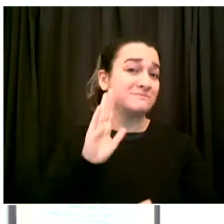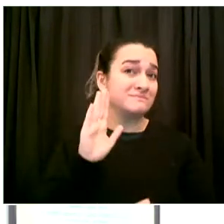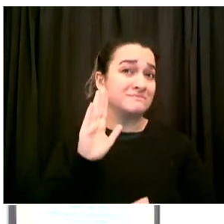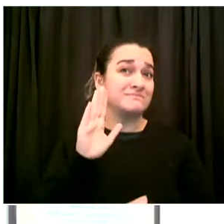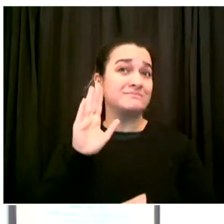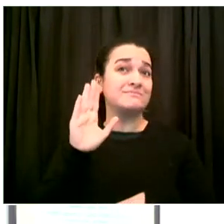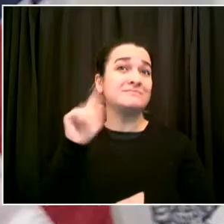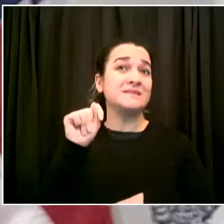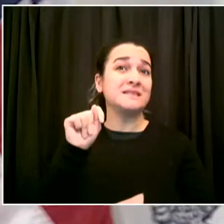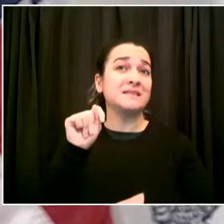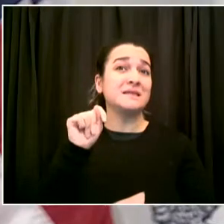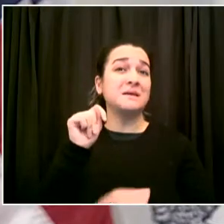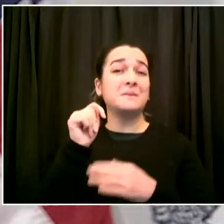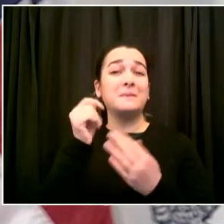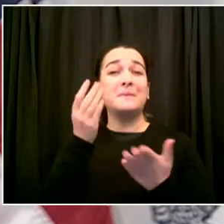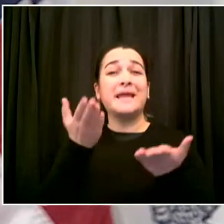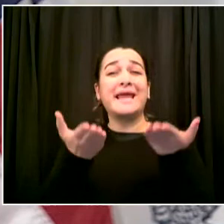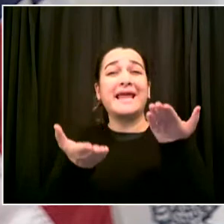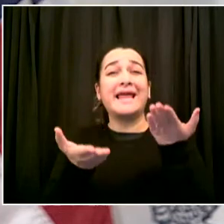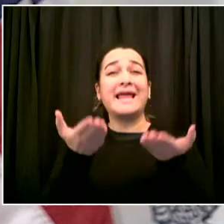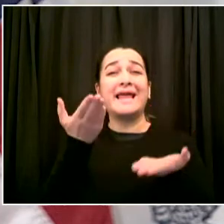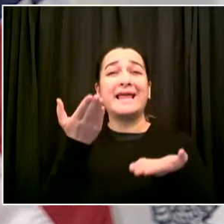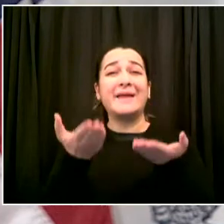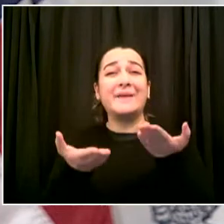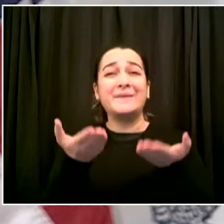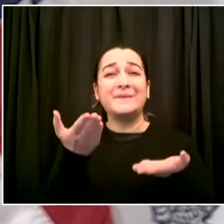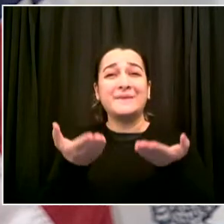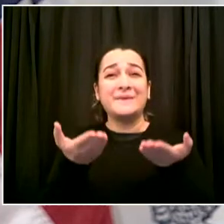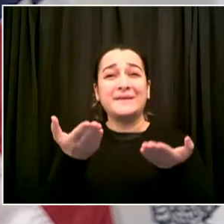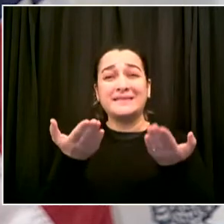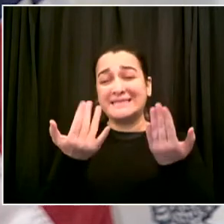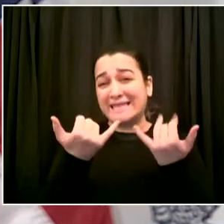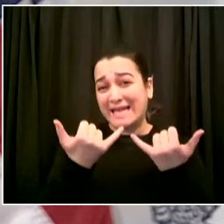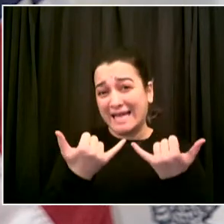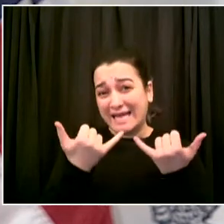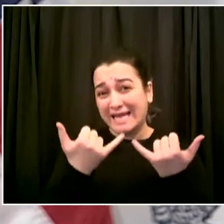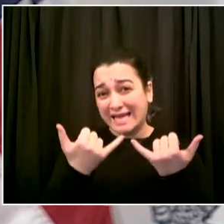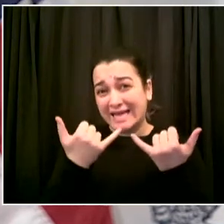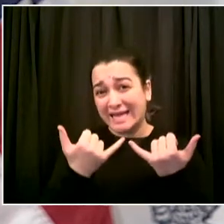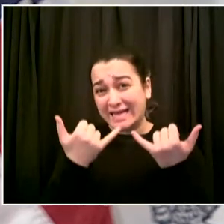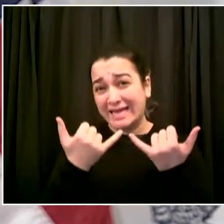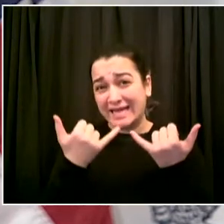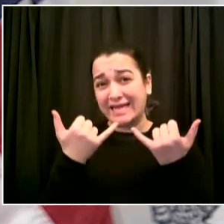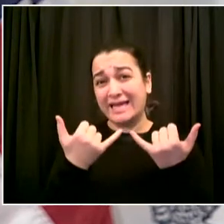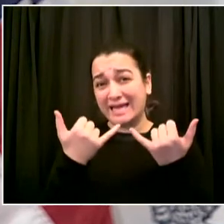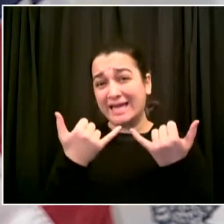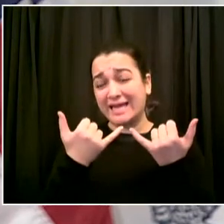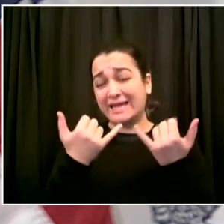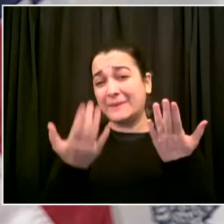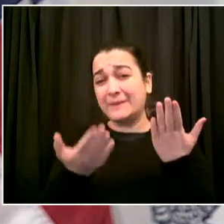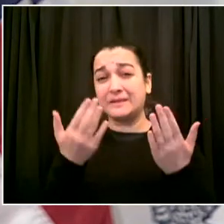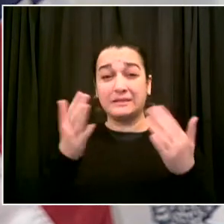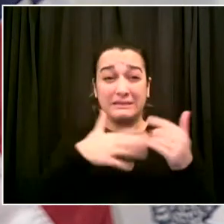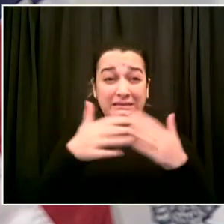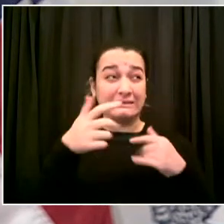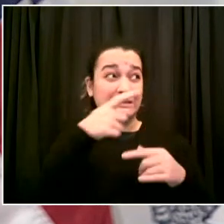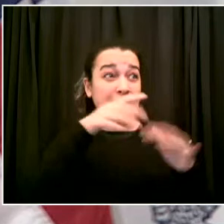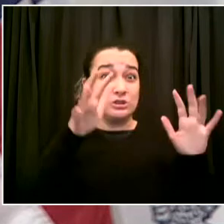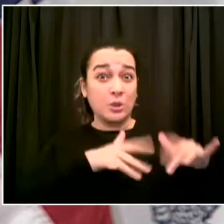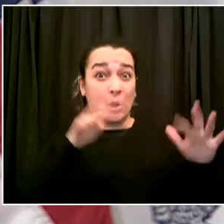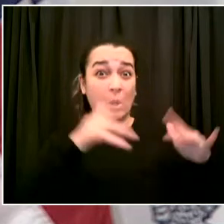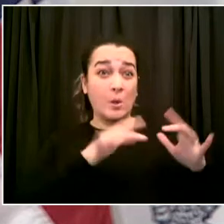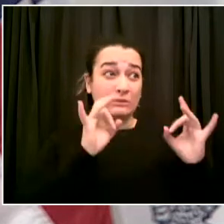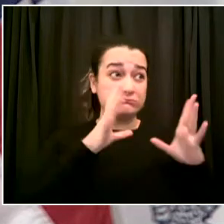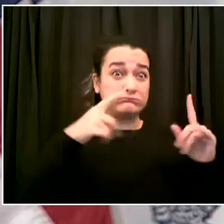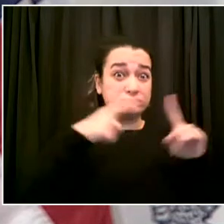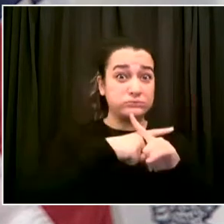Shant. Yeah, thanks for that. Other than that, I wanted to ask about a New York Times report about a number of high-level state health department